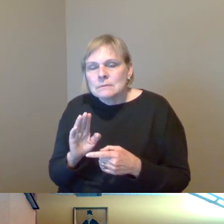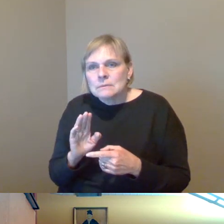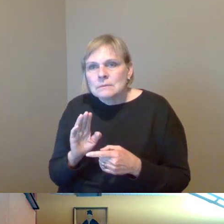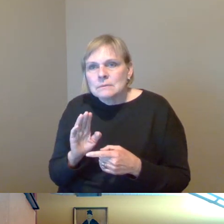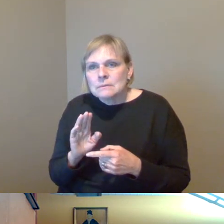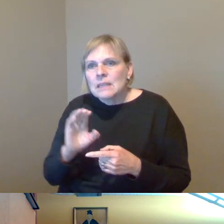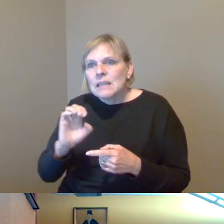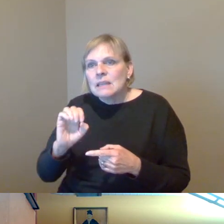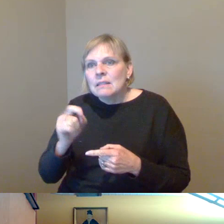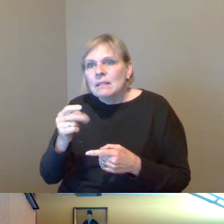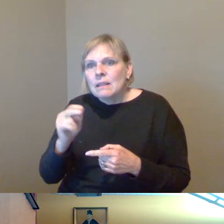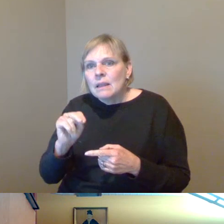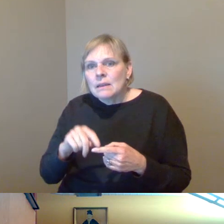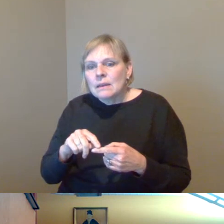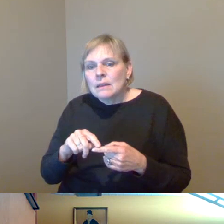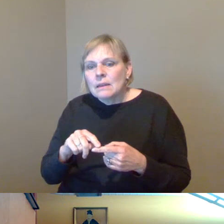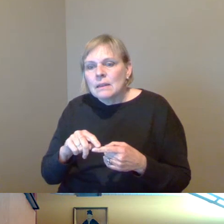Ethan?